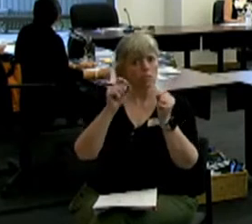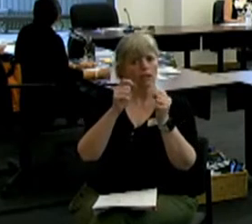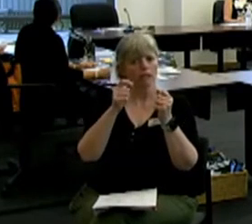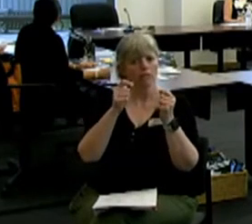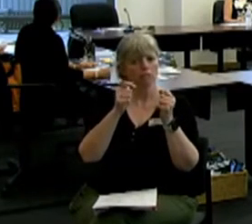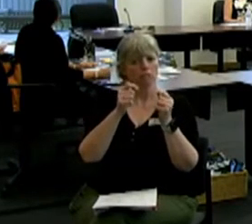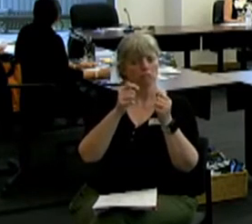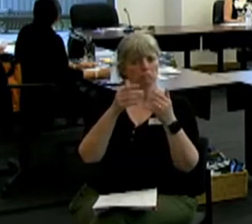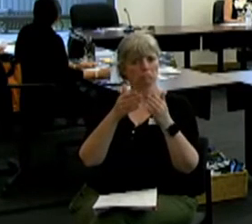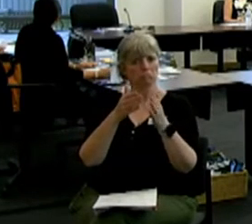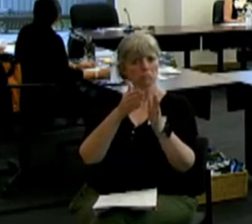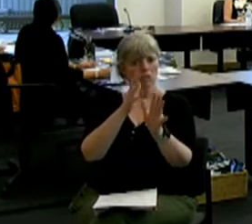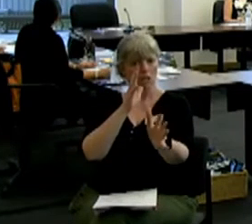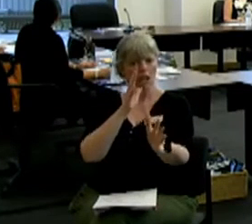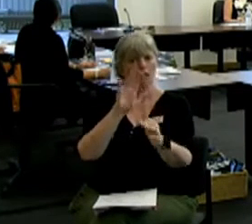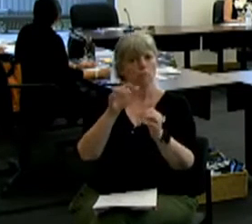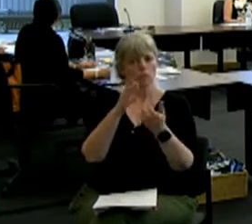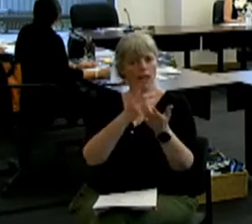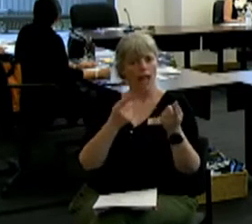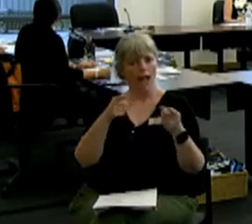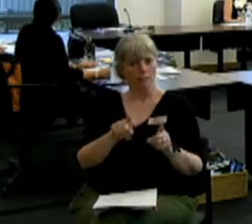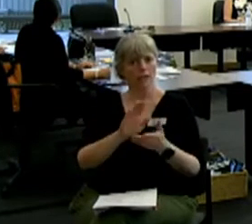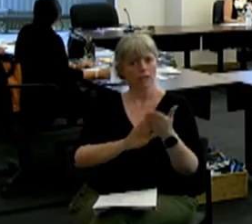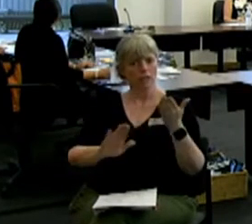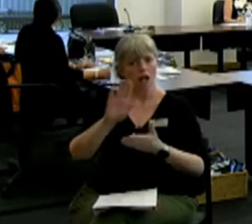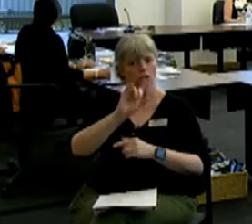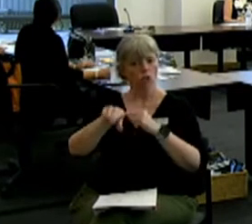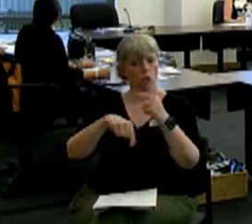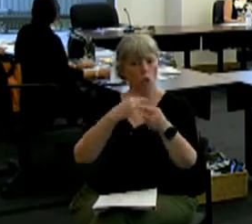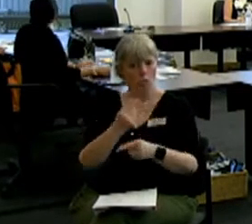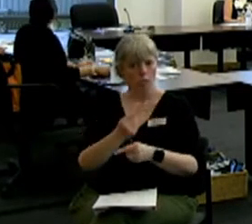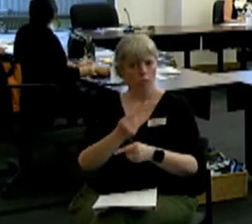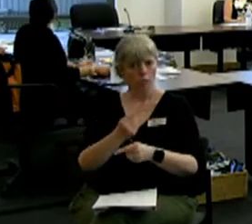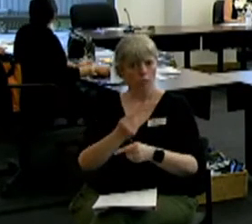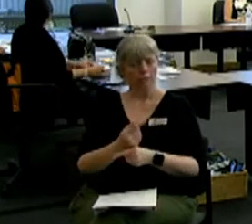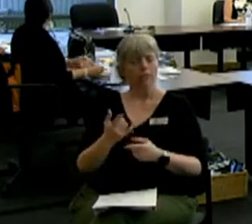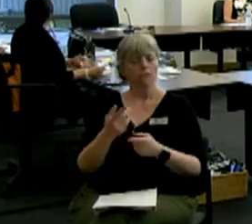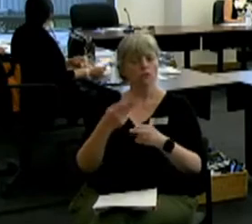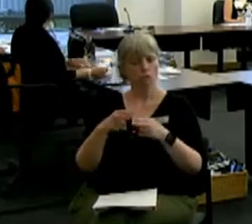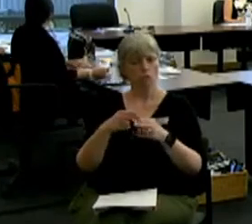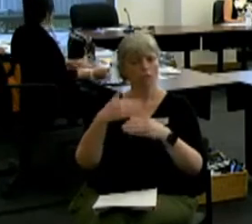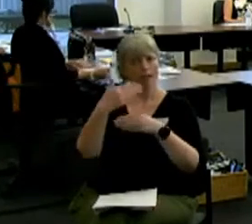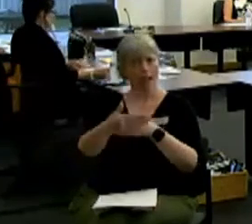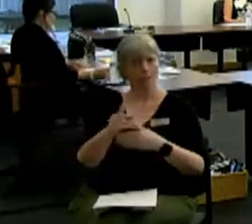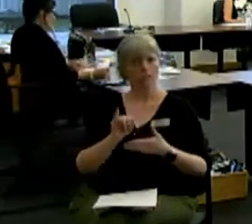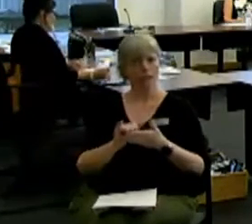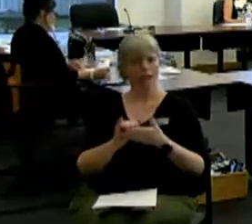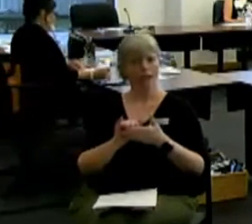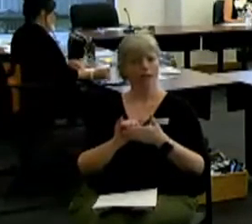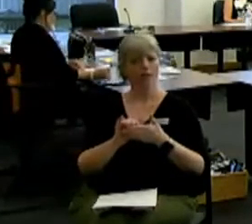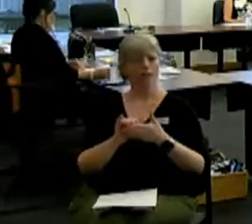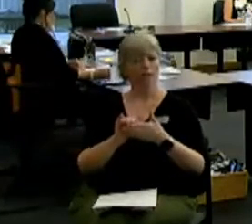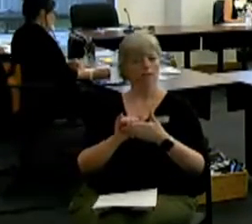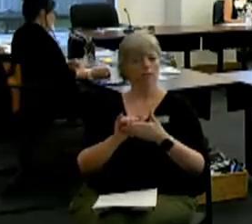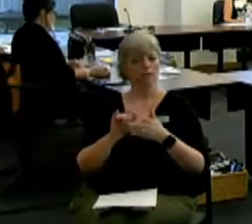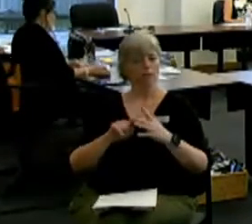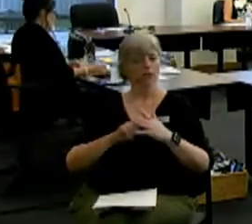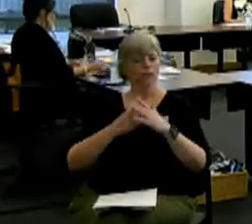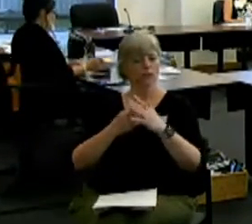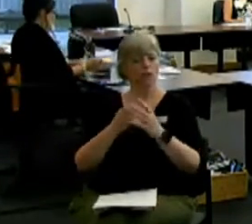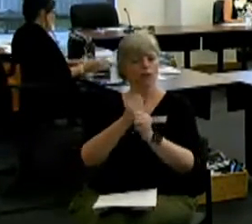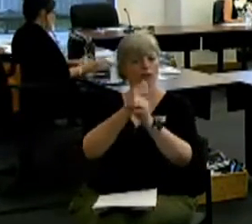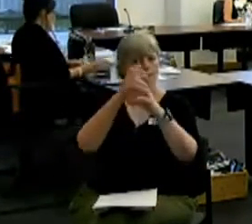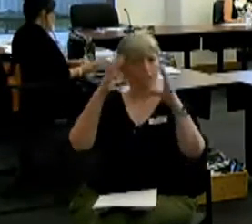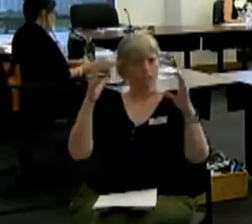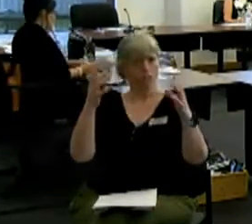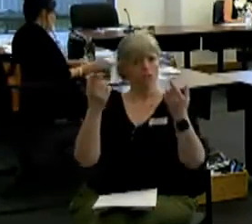the outreach of what was going on at the college globally. And so shortly after that, she tasked me with that, and then we started that